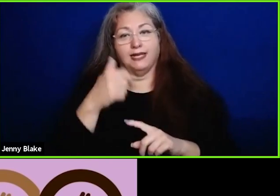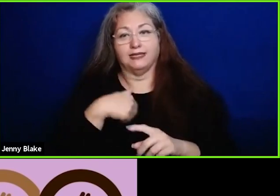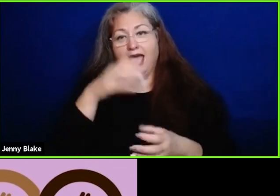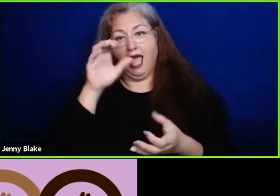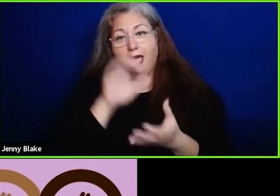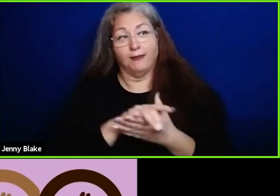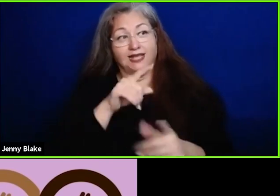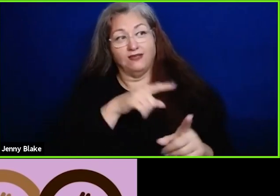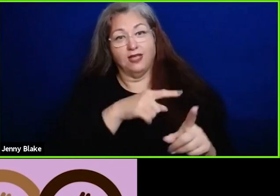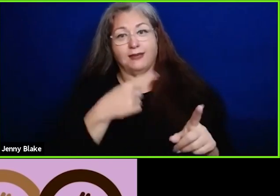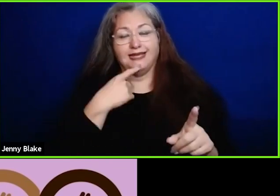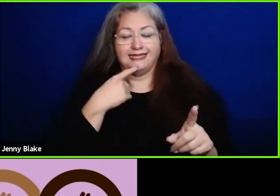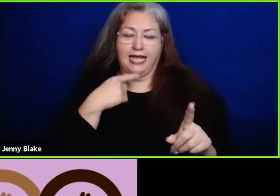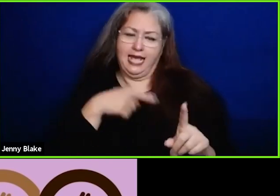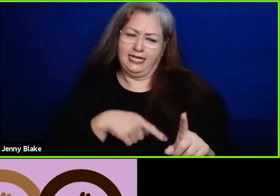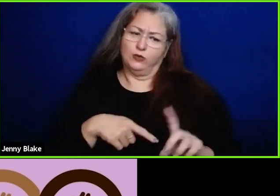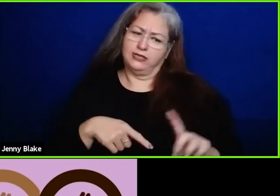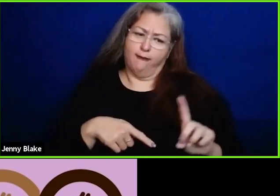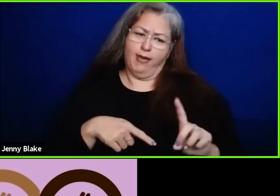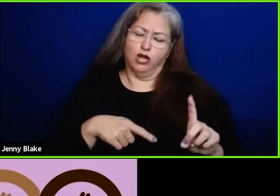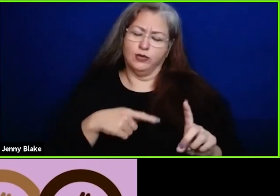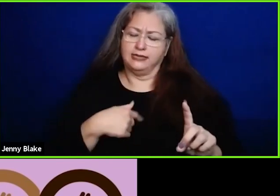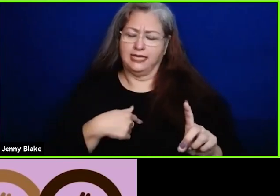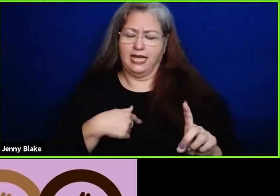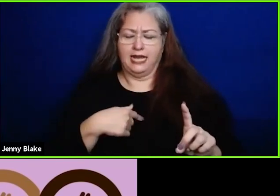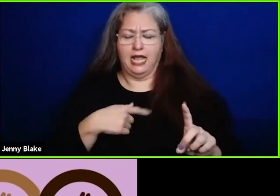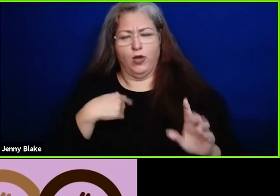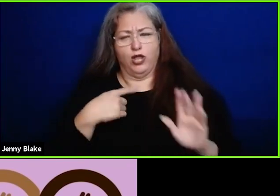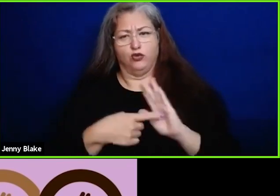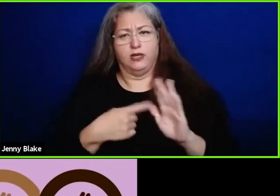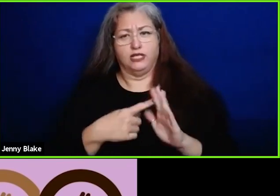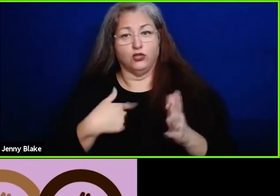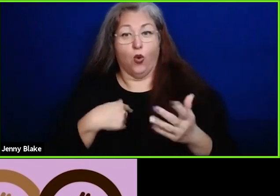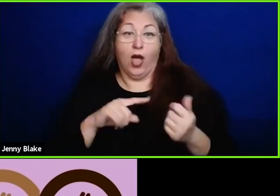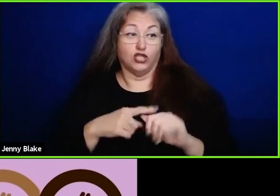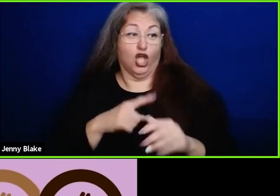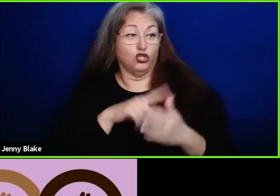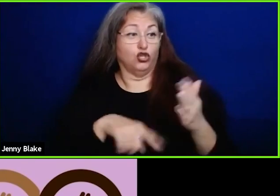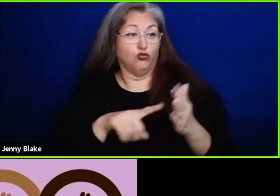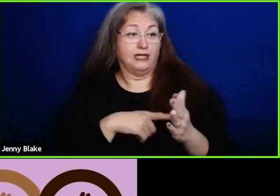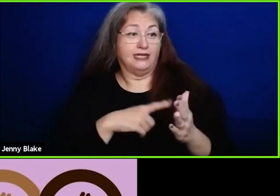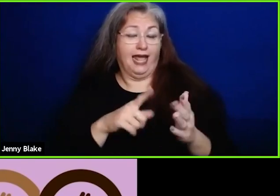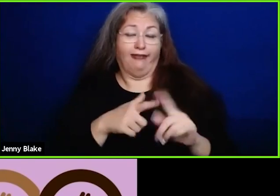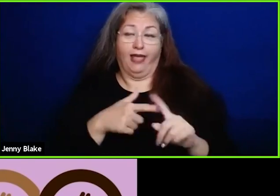He said it was a democracy and you can criticize. So I started criticizing. I landed in jail.